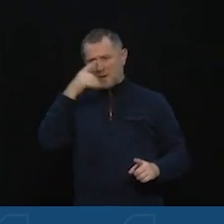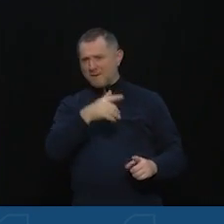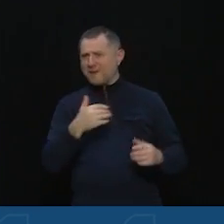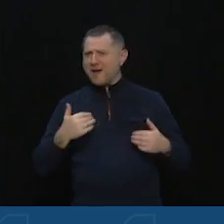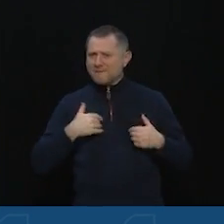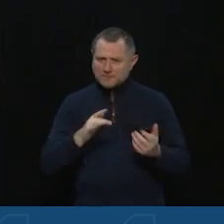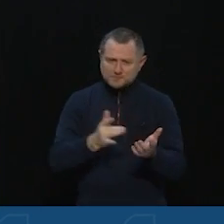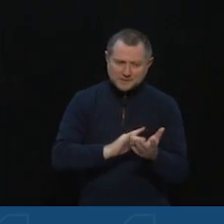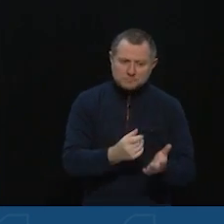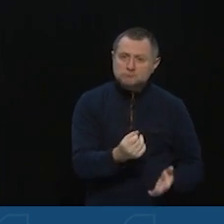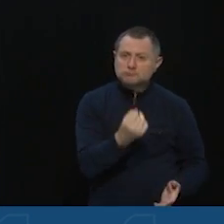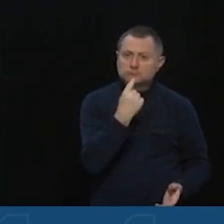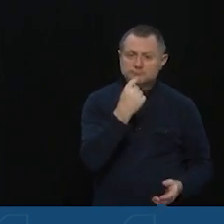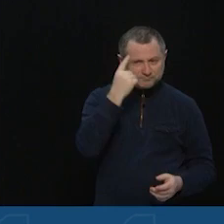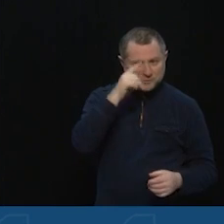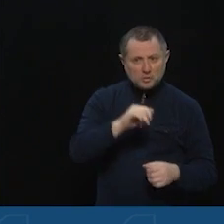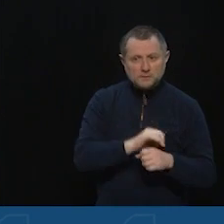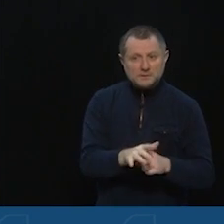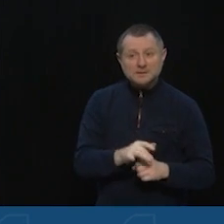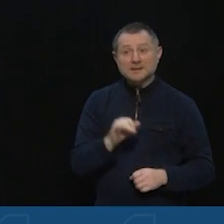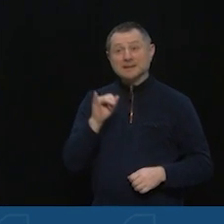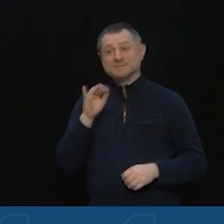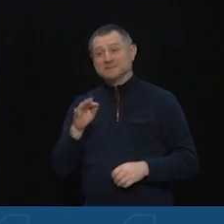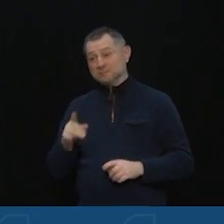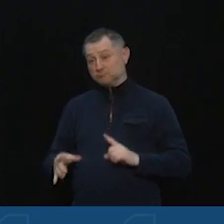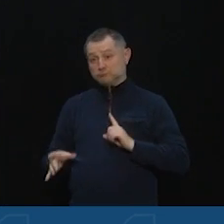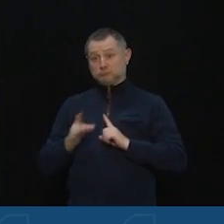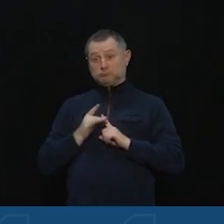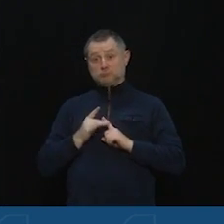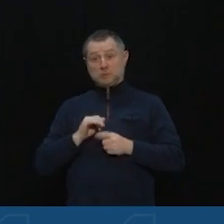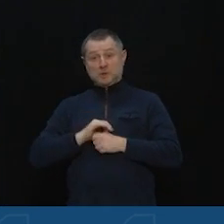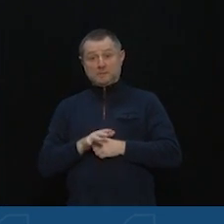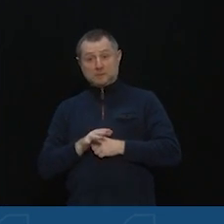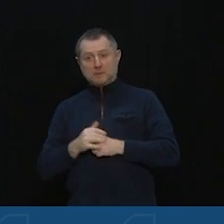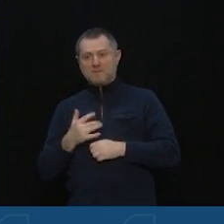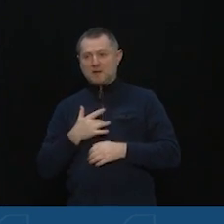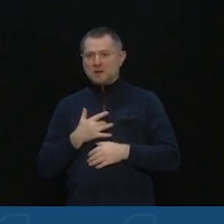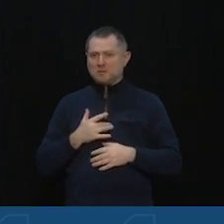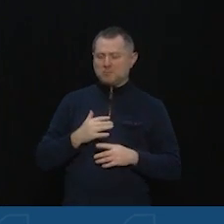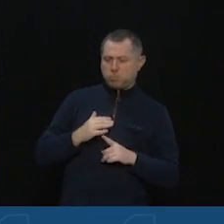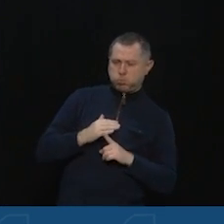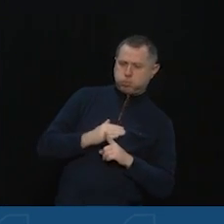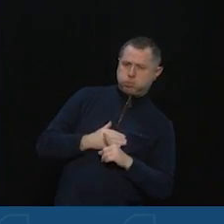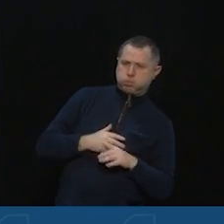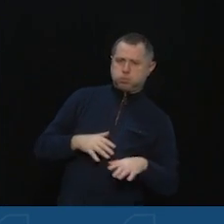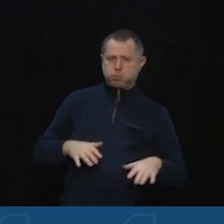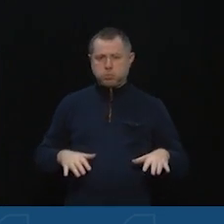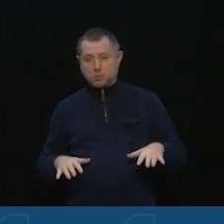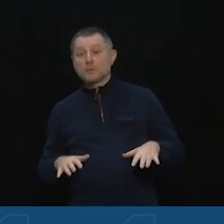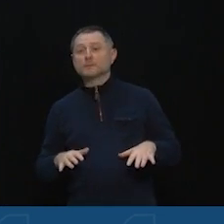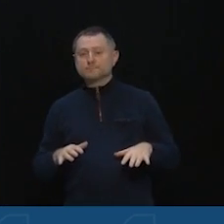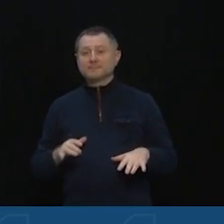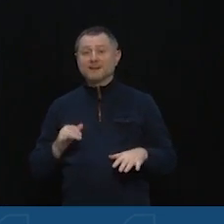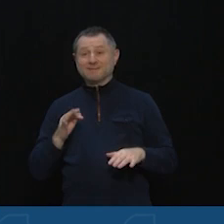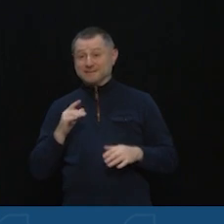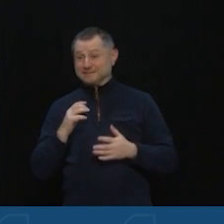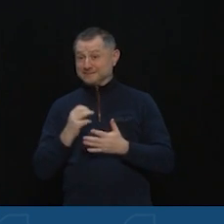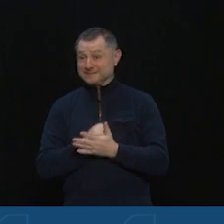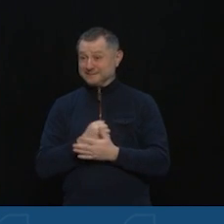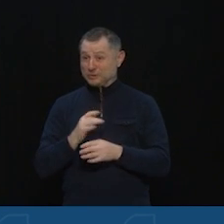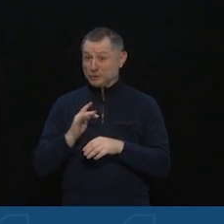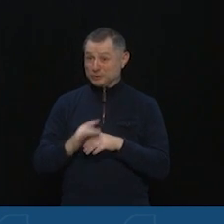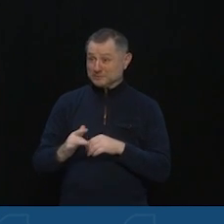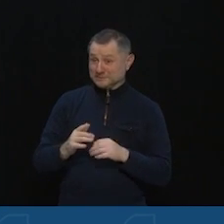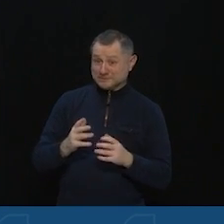will take somebody who has mild or moderate symptoms, and if treatment is initiated early, the oral agents have to